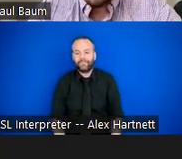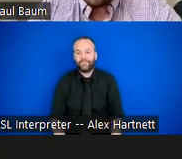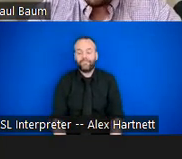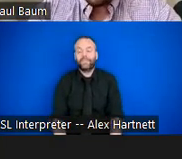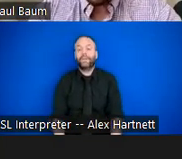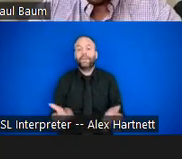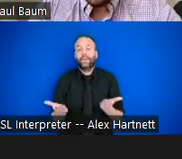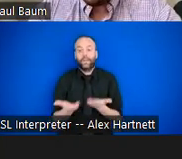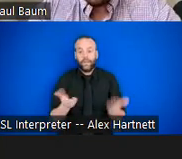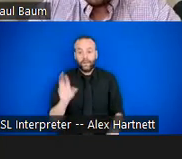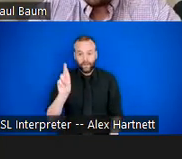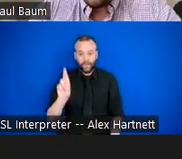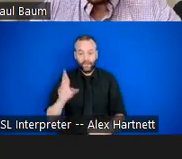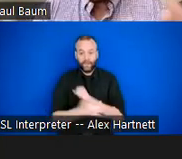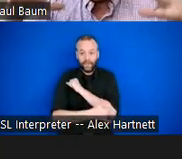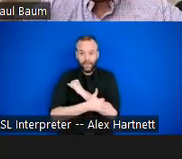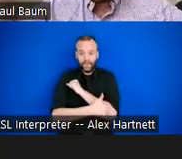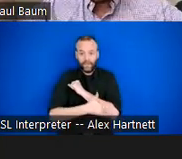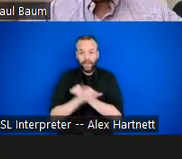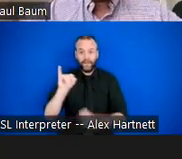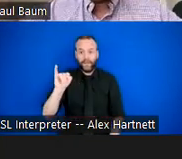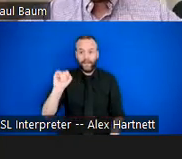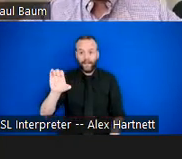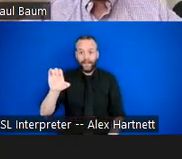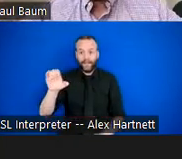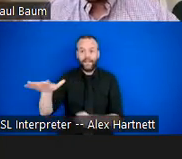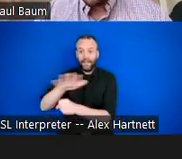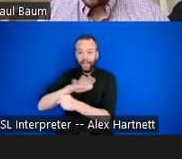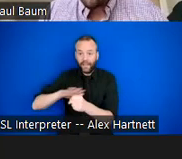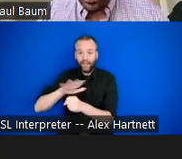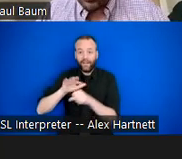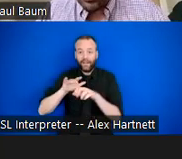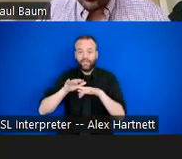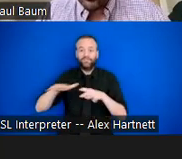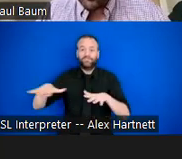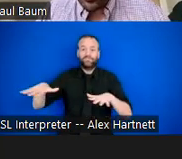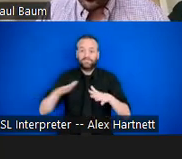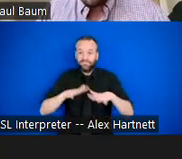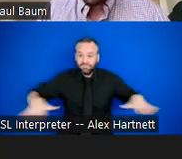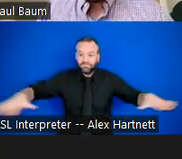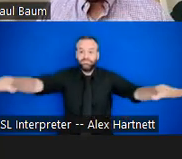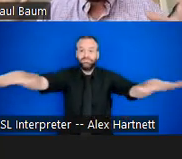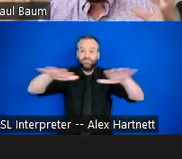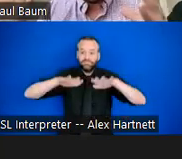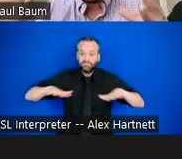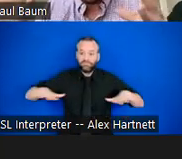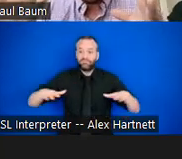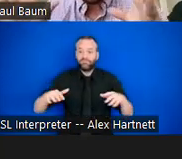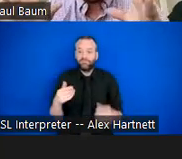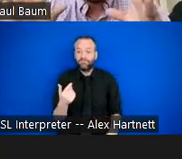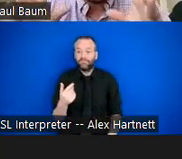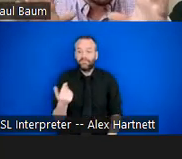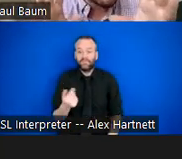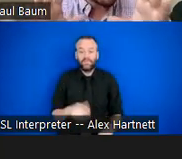Riverside County and the Inland Empire is such a sprawl in land base, okay? Western region